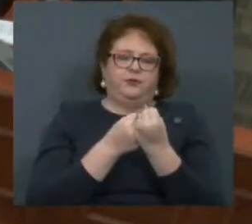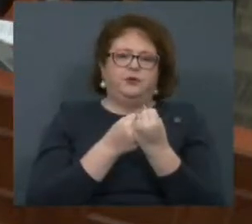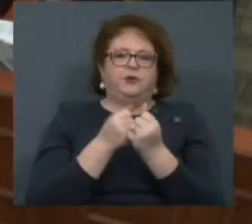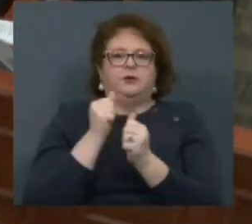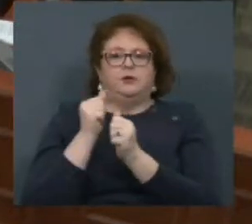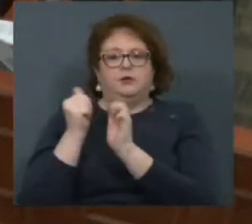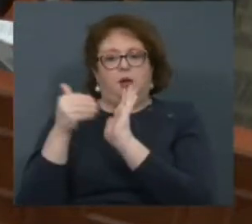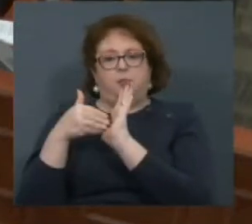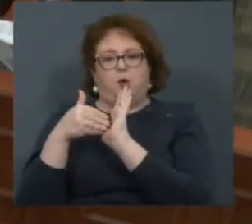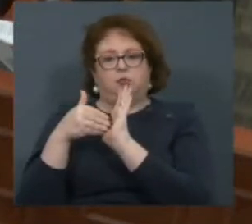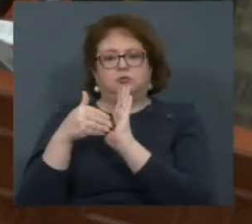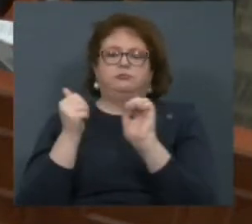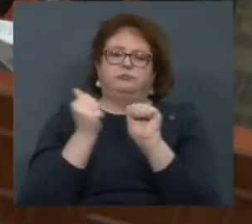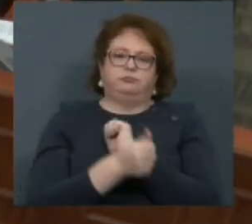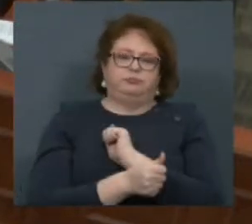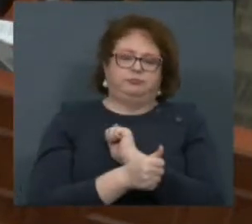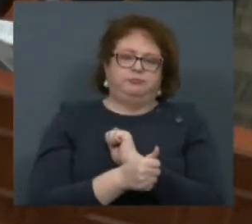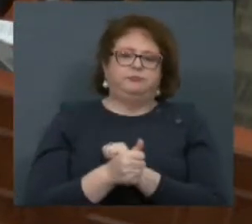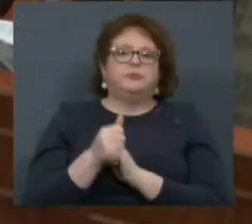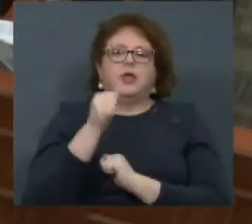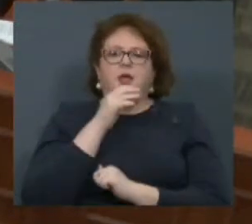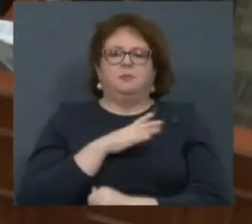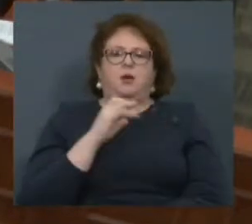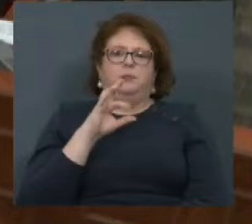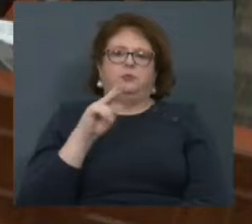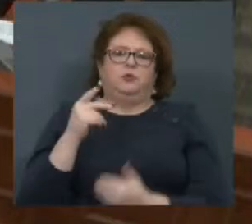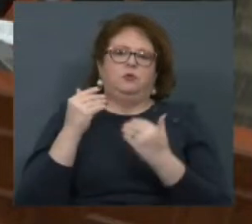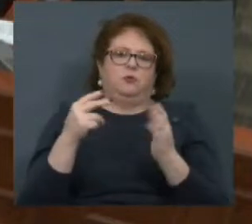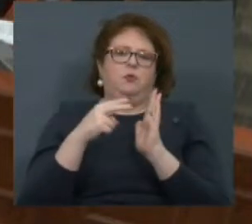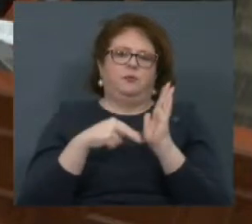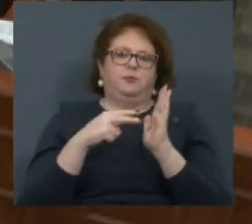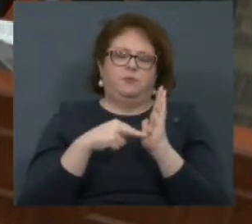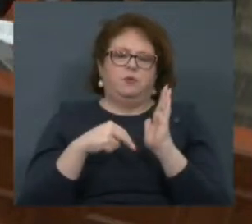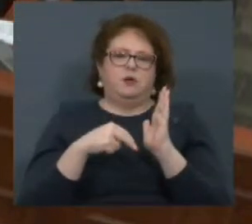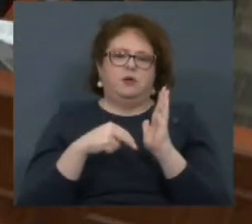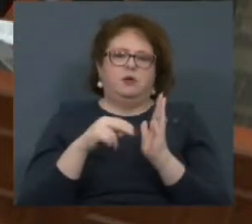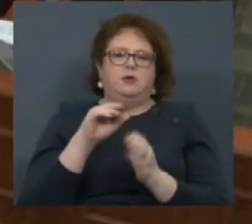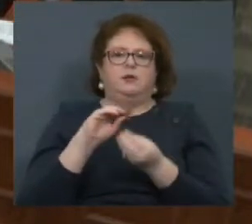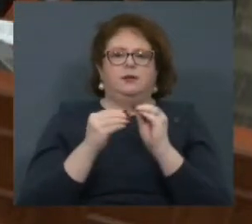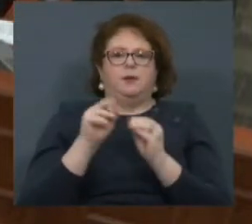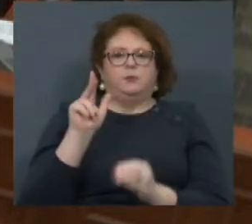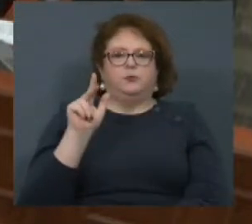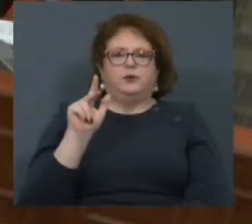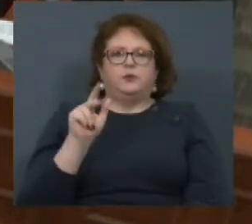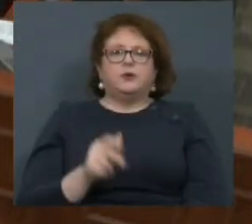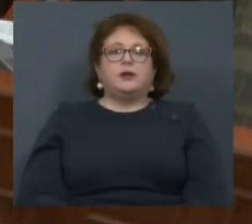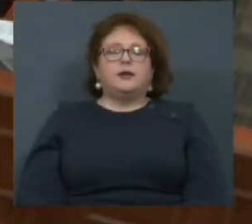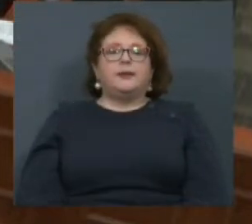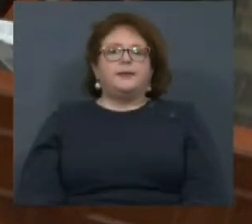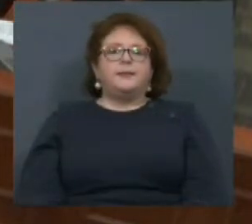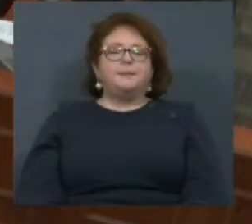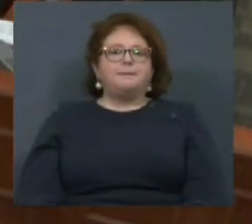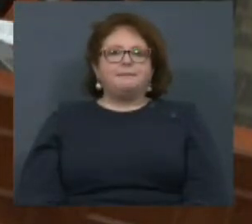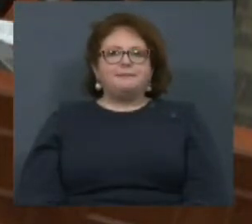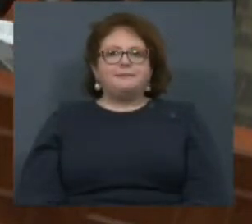those opposed, say nay. Ayes have it. Madam Clerk, if you would, please read item 23.